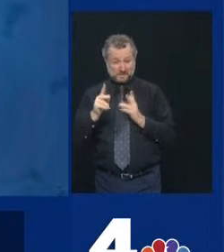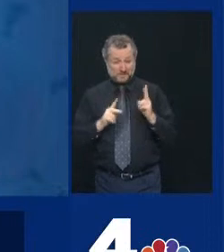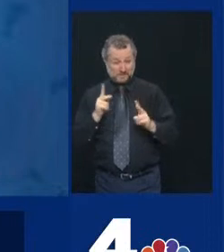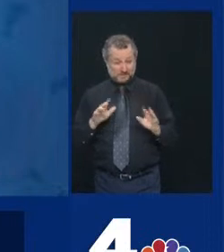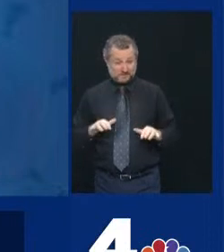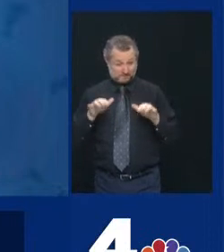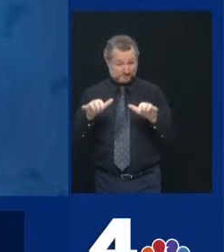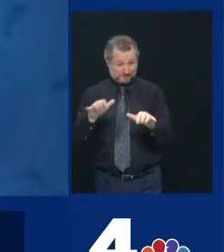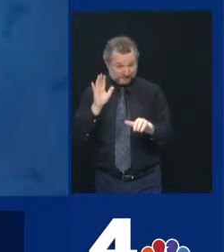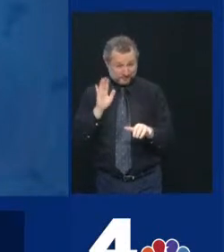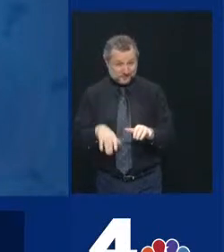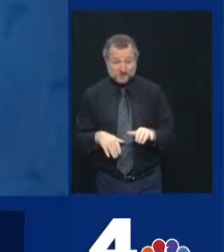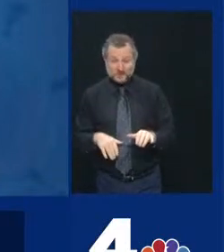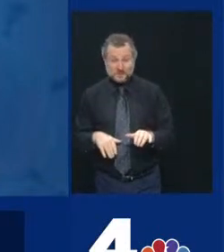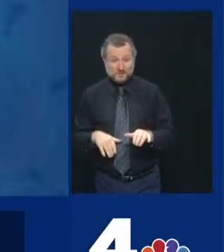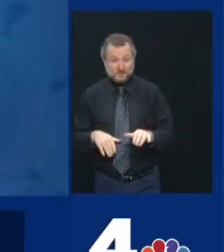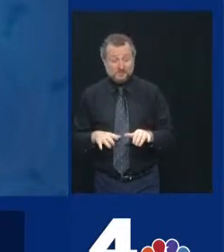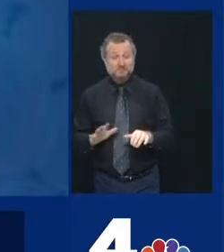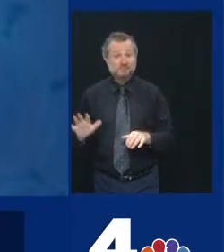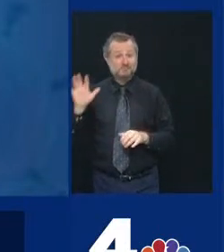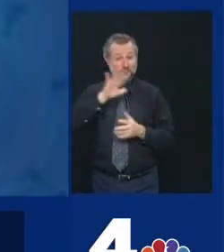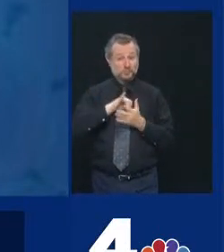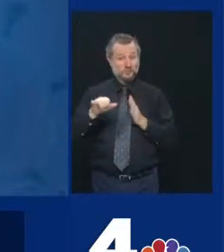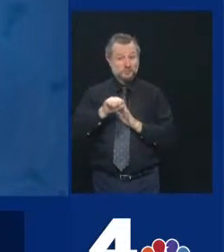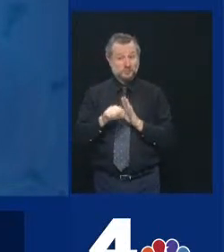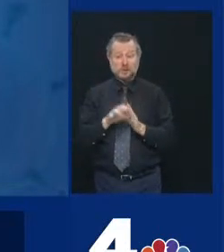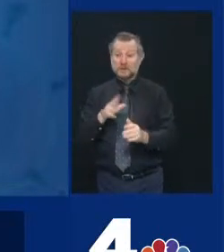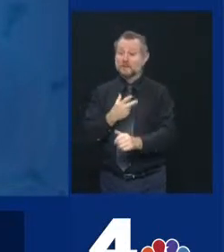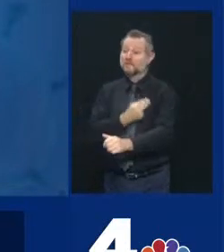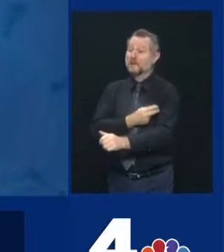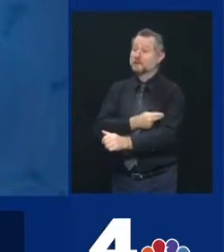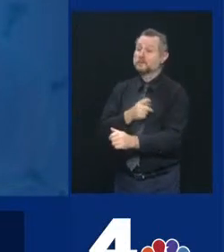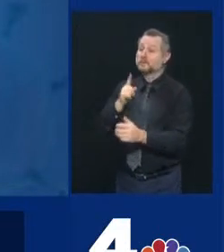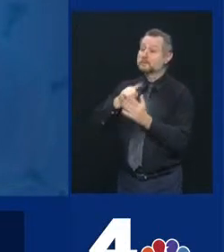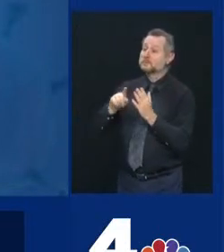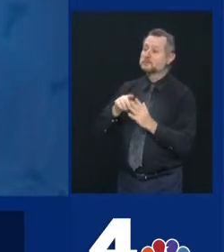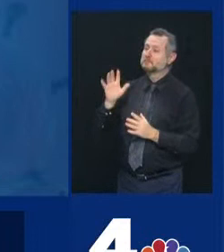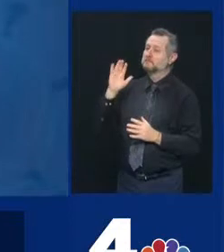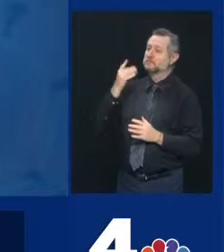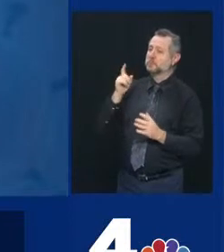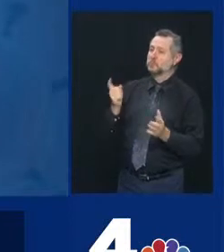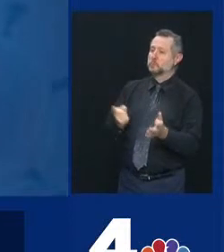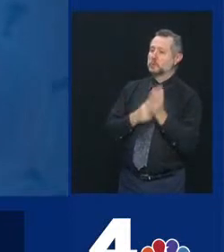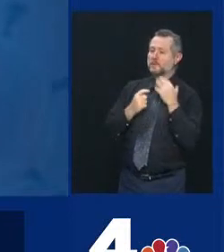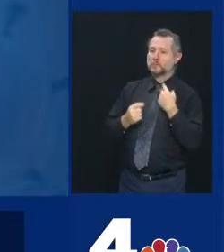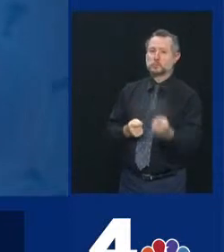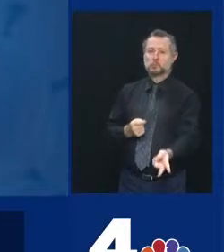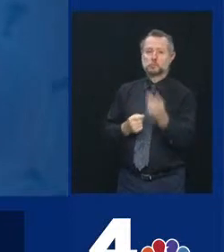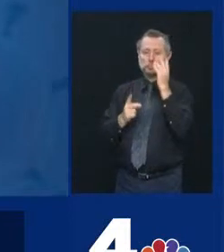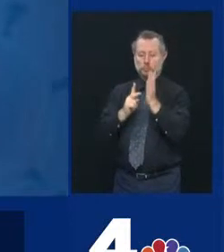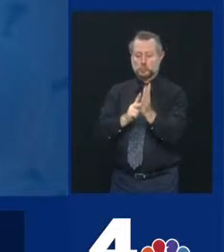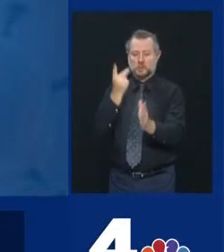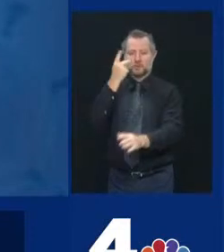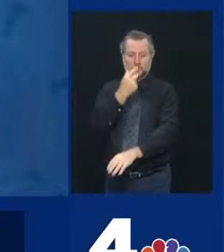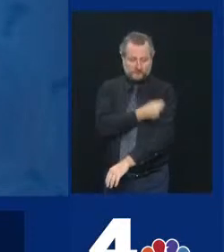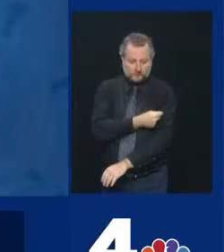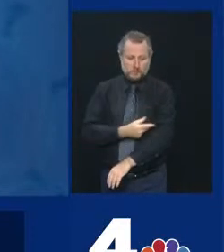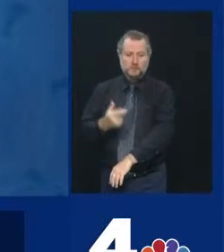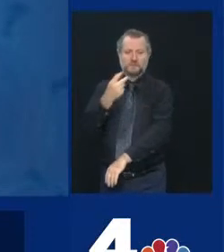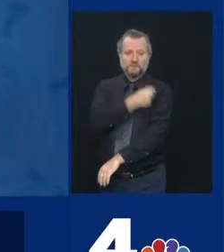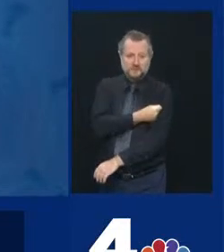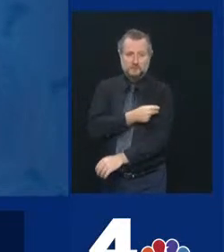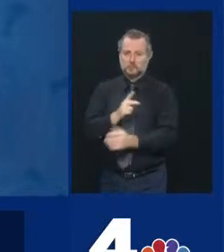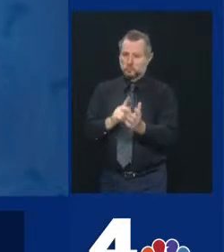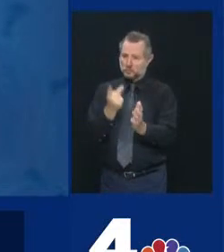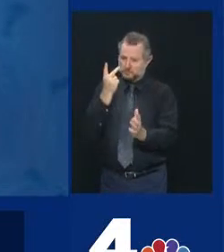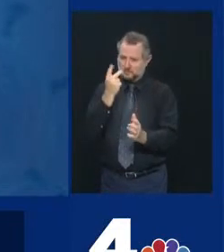Most of the vaccinations they're talking about now require 2 vaccinations, okay? 2